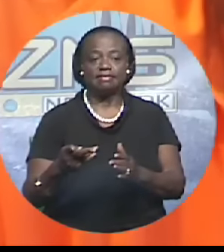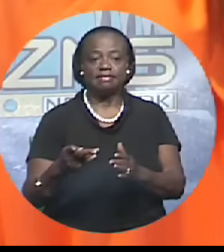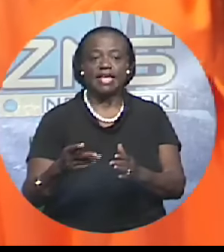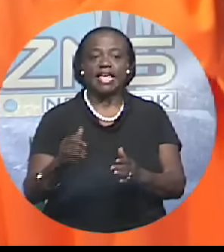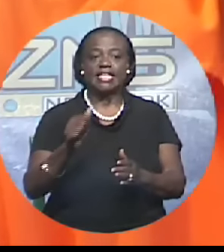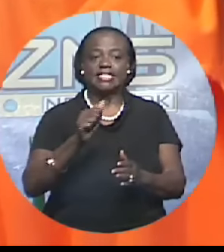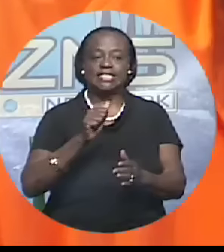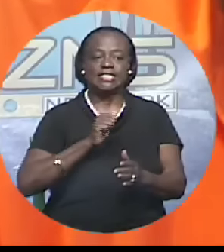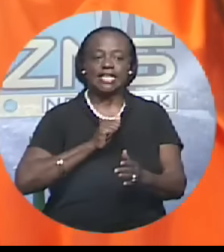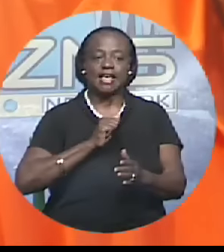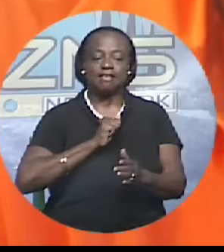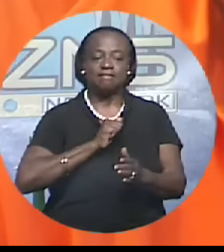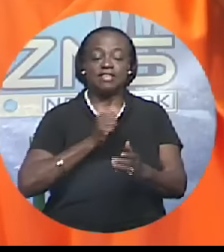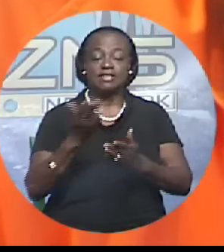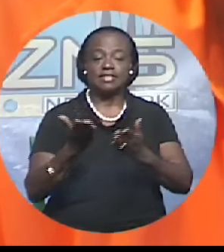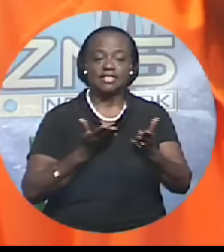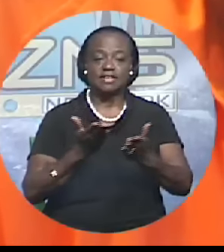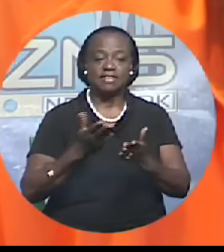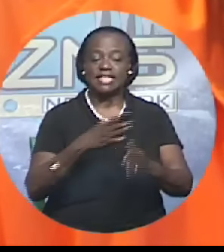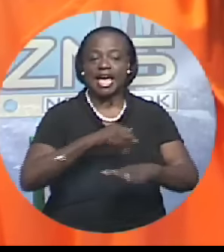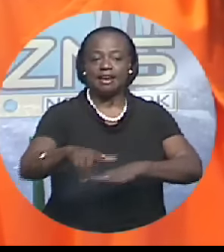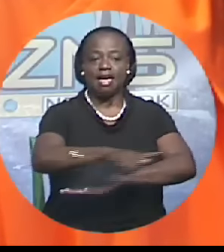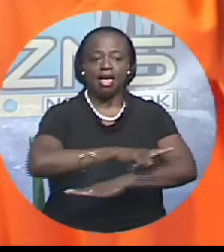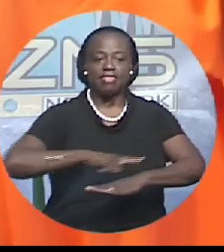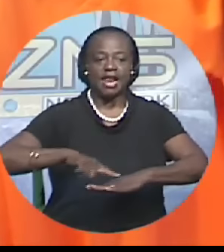obviously, and a land service.